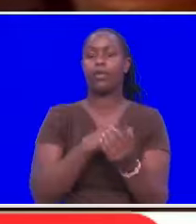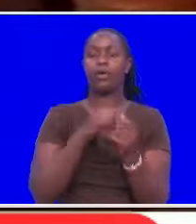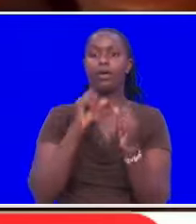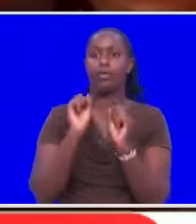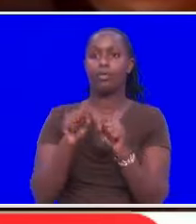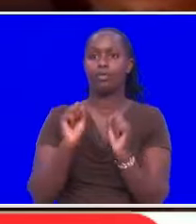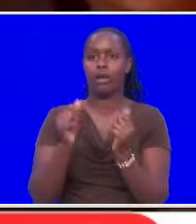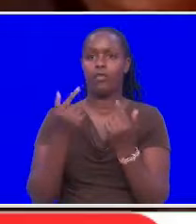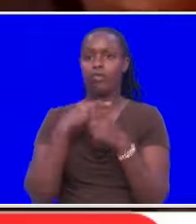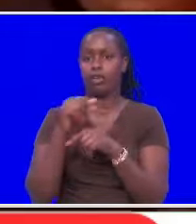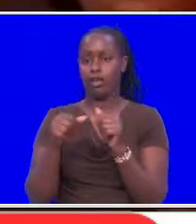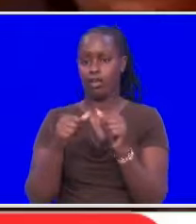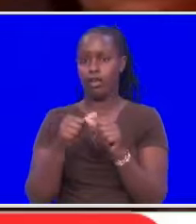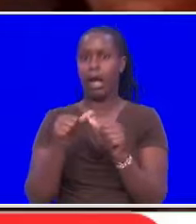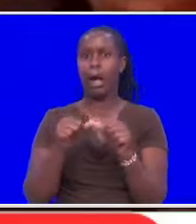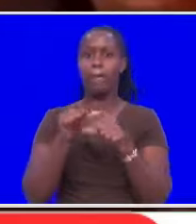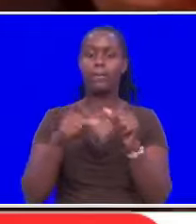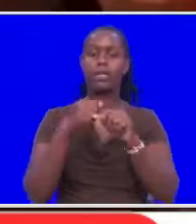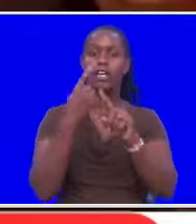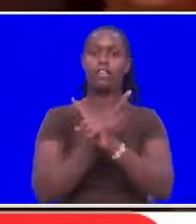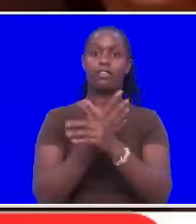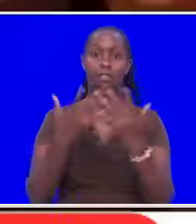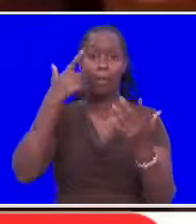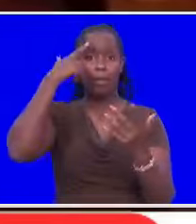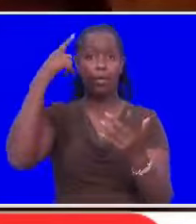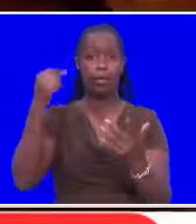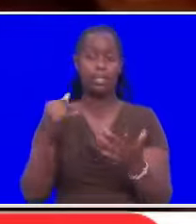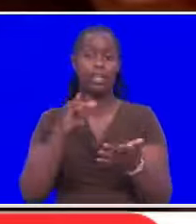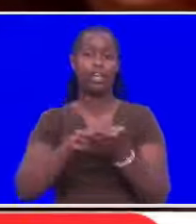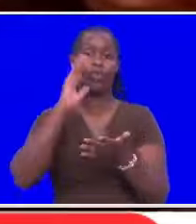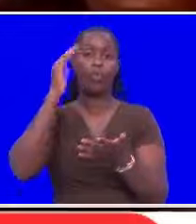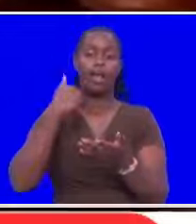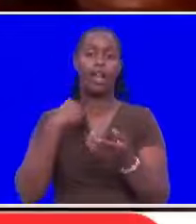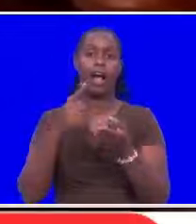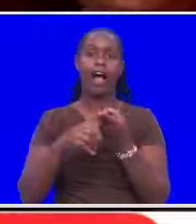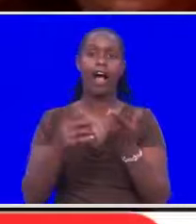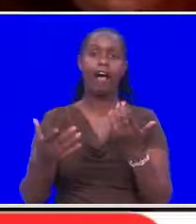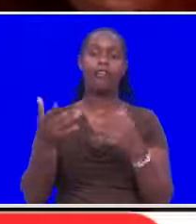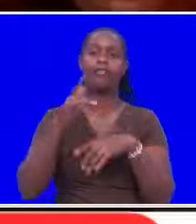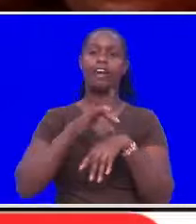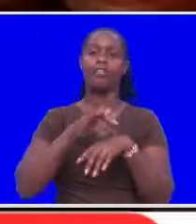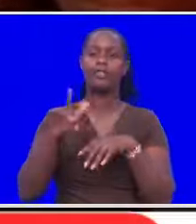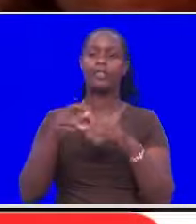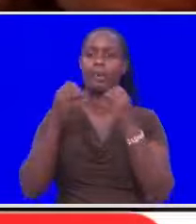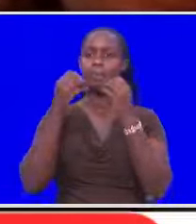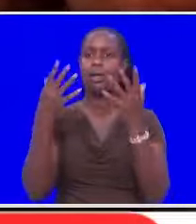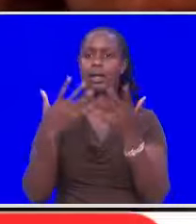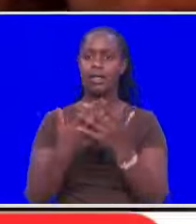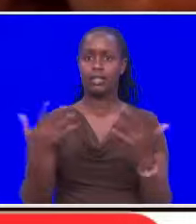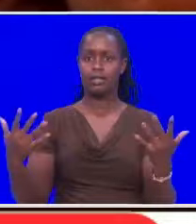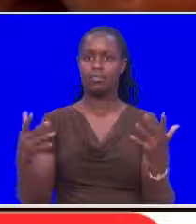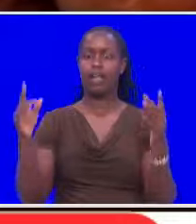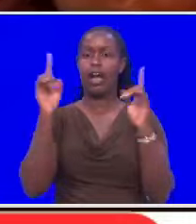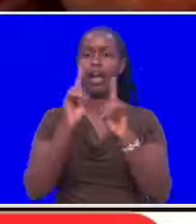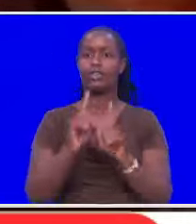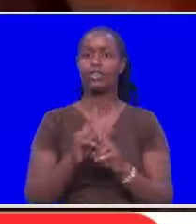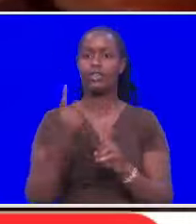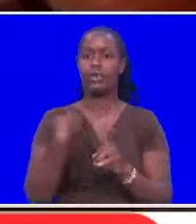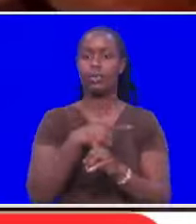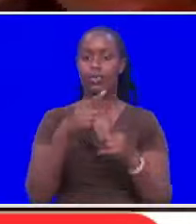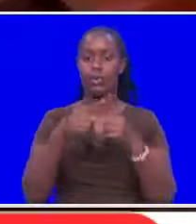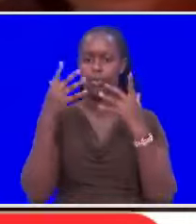we could have been talking another story, because it could have caused more dangers ahead. So as we wind up, because of the essence of time,